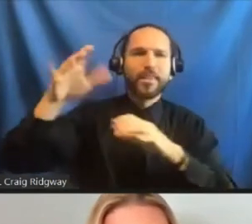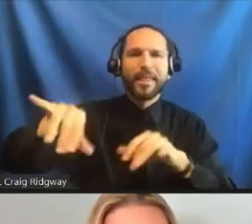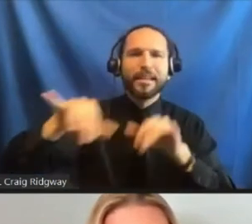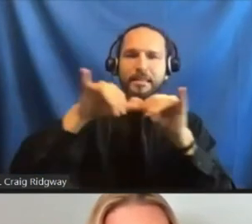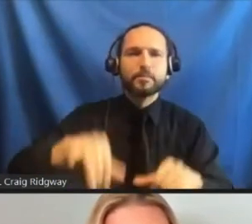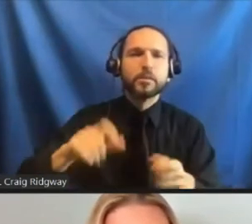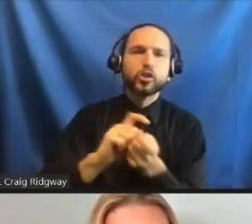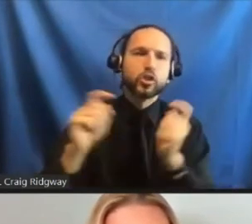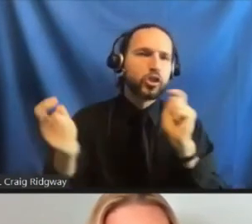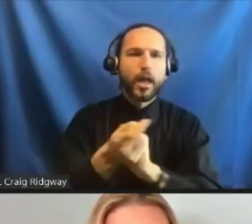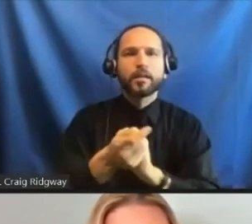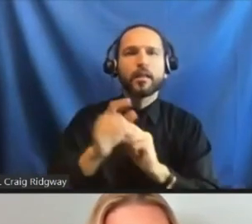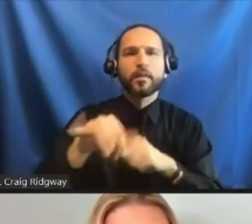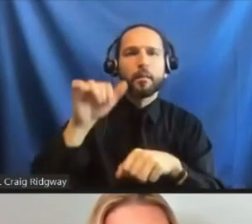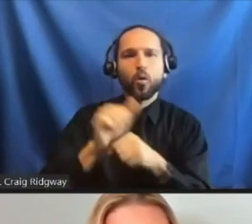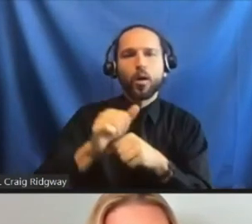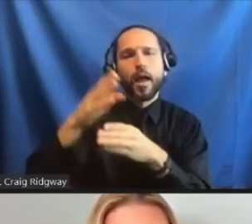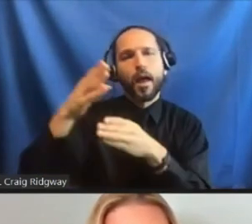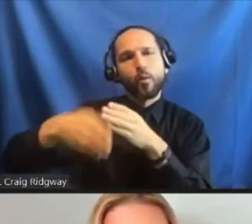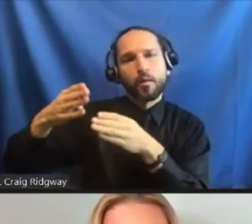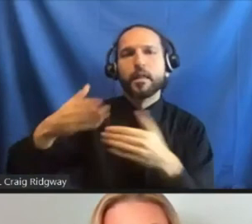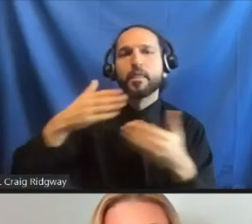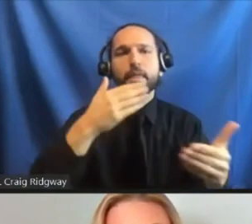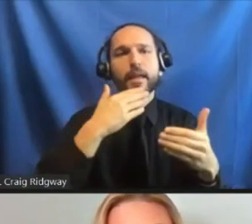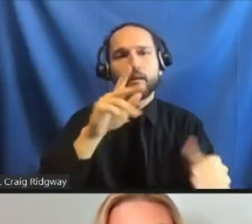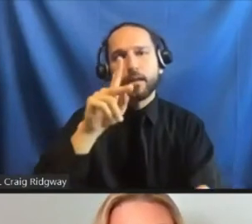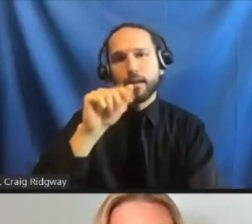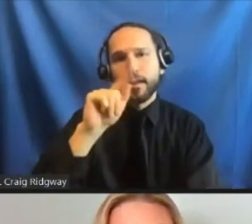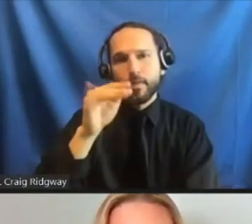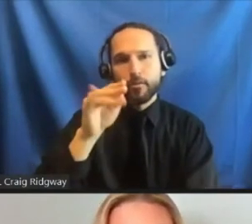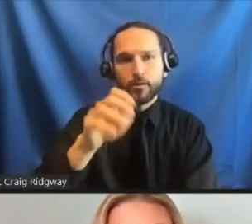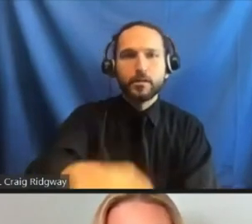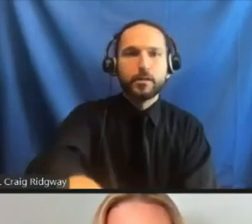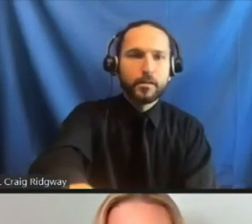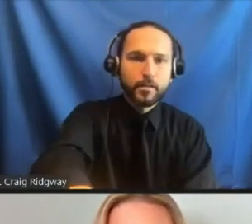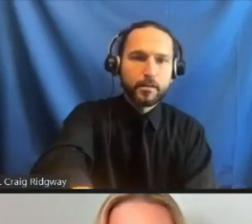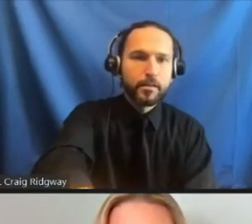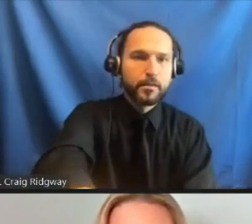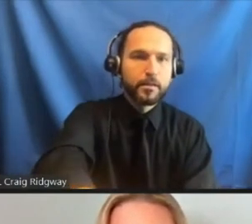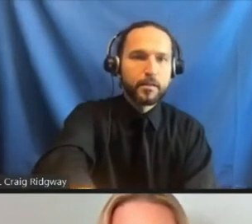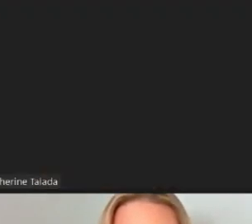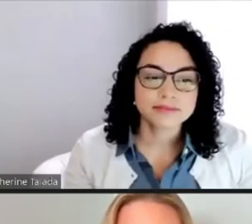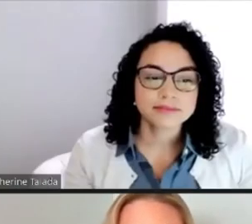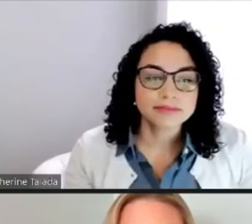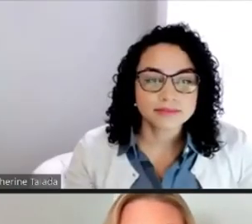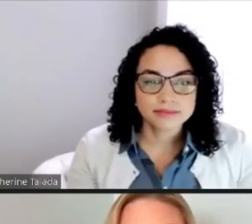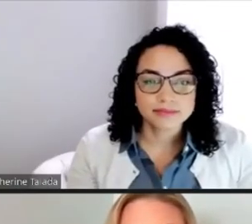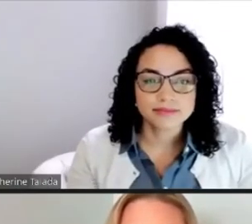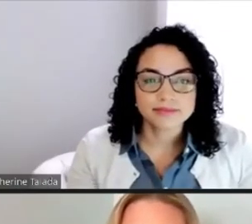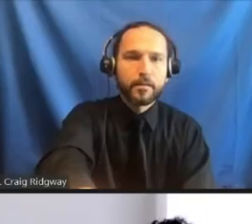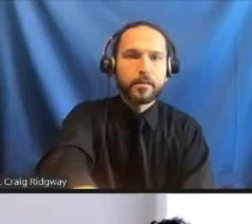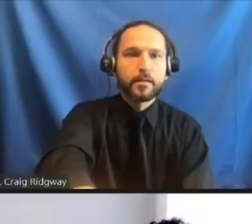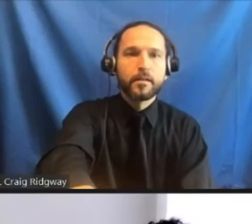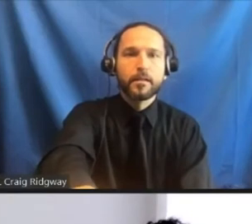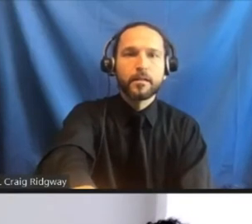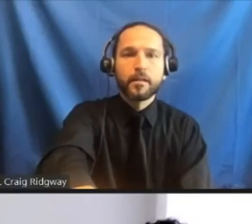outcomes. Thank you, Katherine. And Charlie, any closing thoughts you want to leave our attendees with? Well, it's